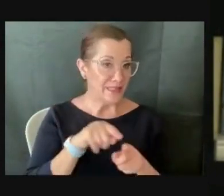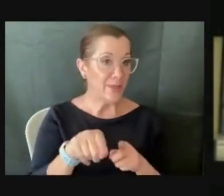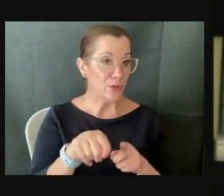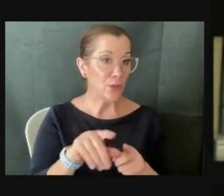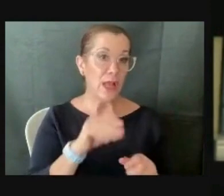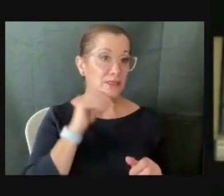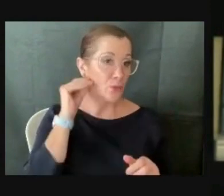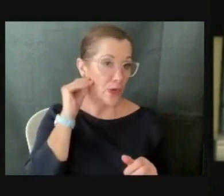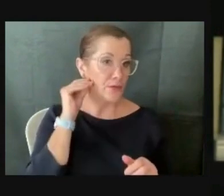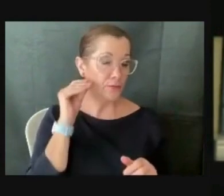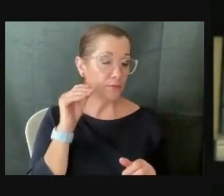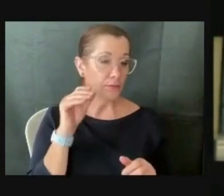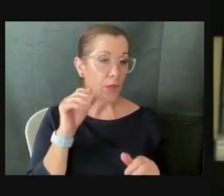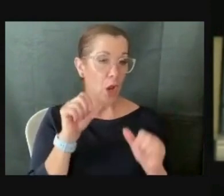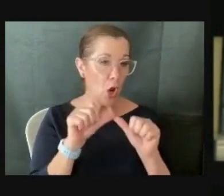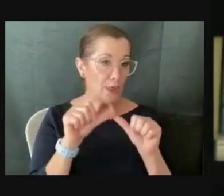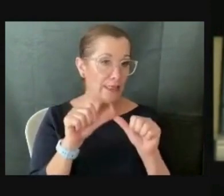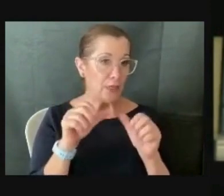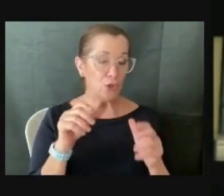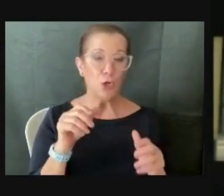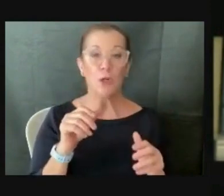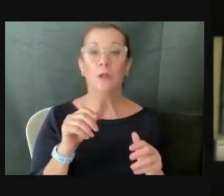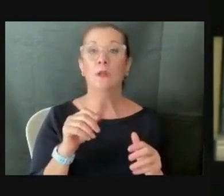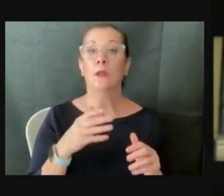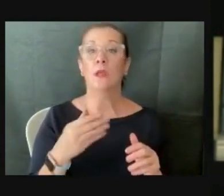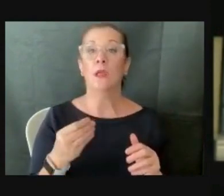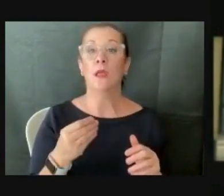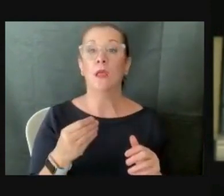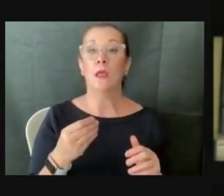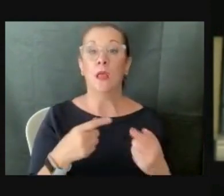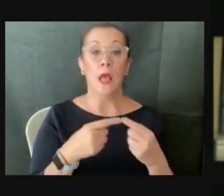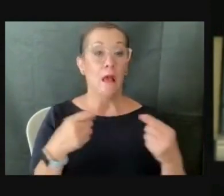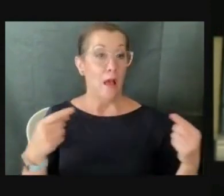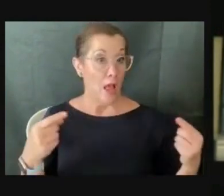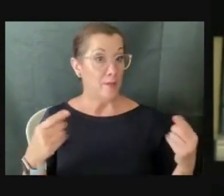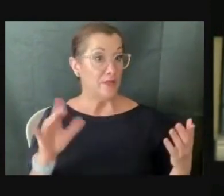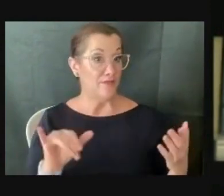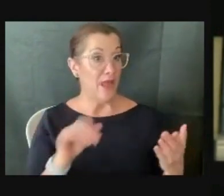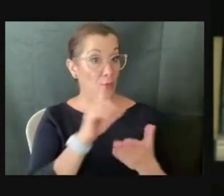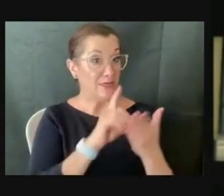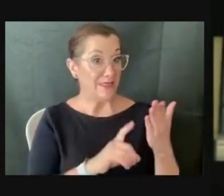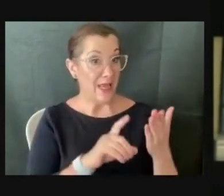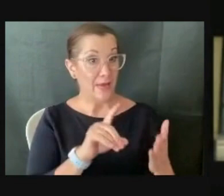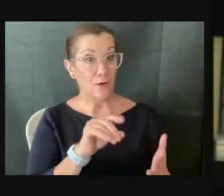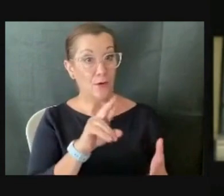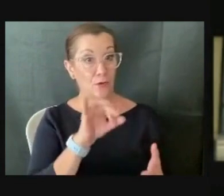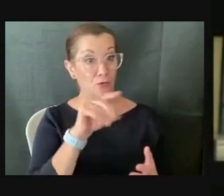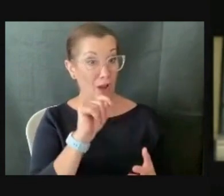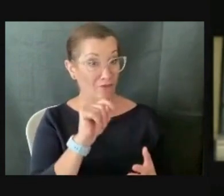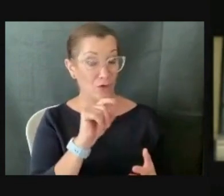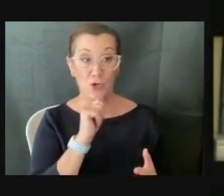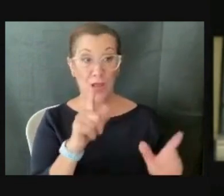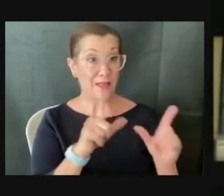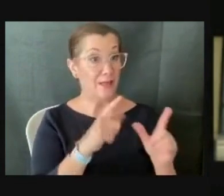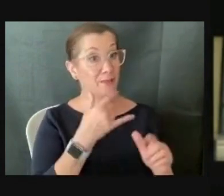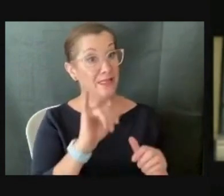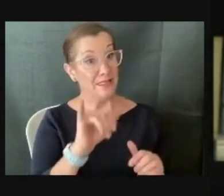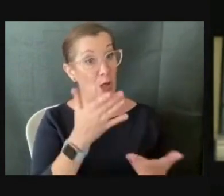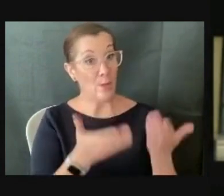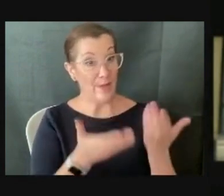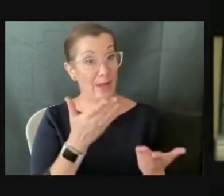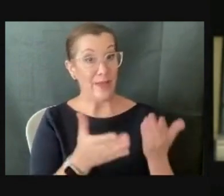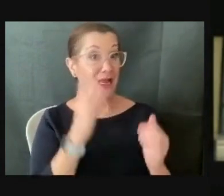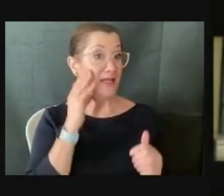residential architecture. And contrast that with a designer or a drafter that is not licensed, but still may be an